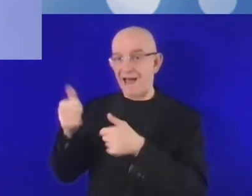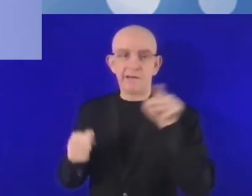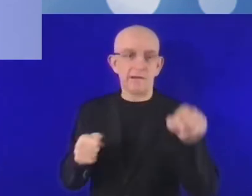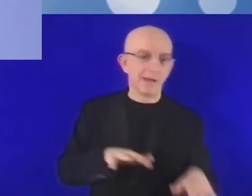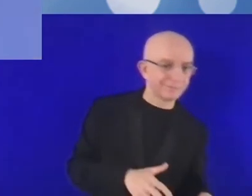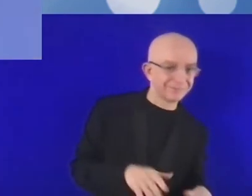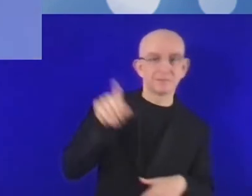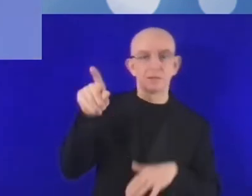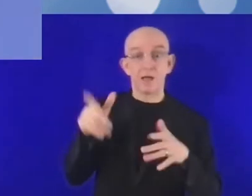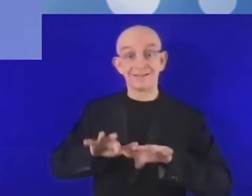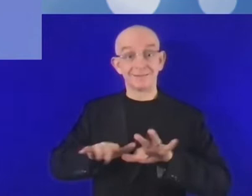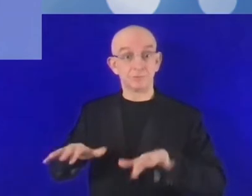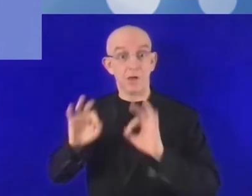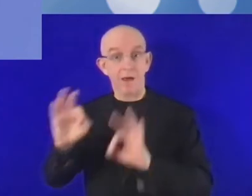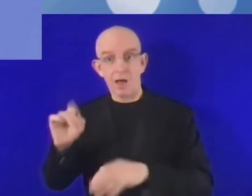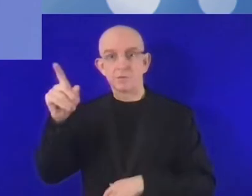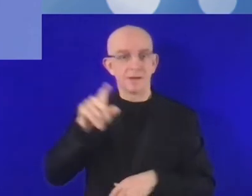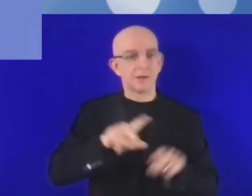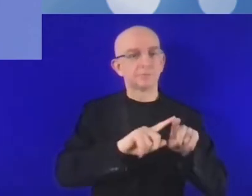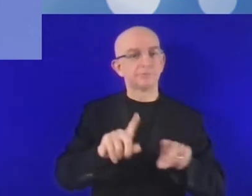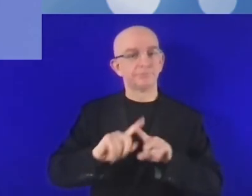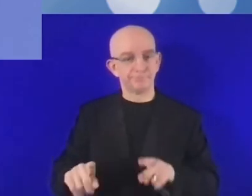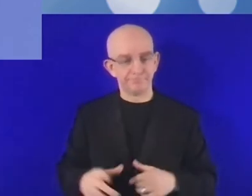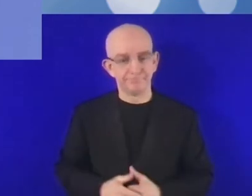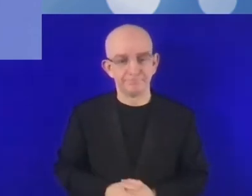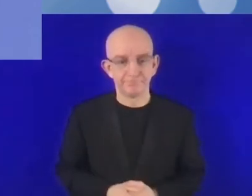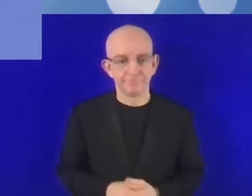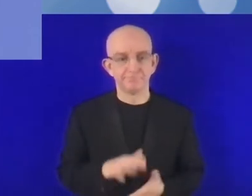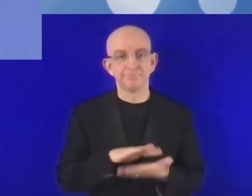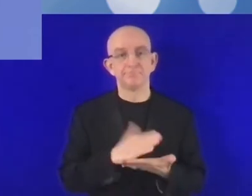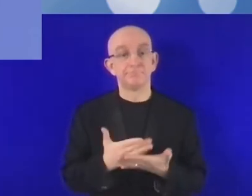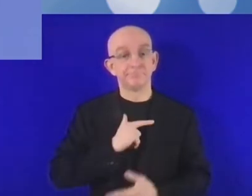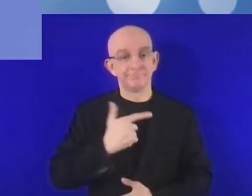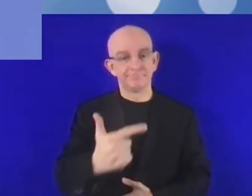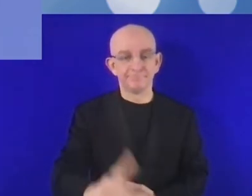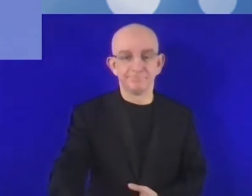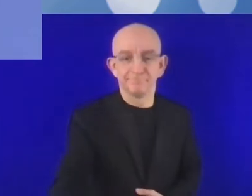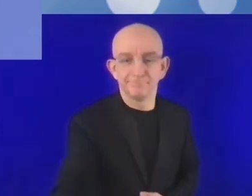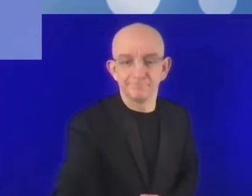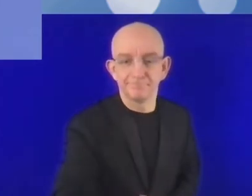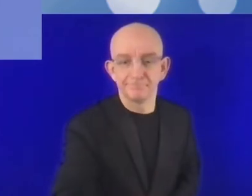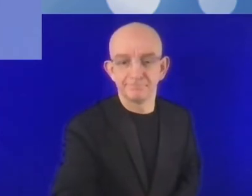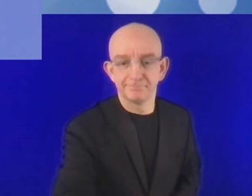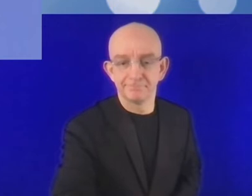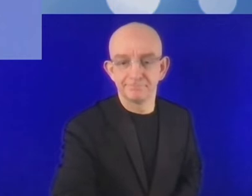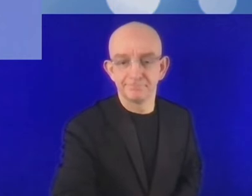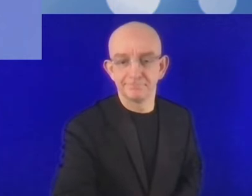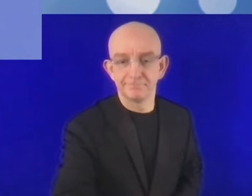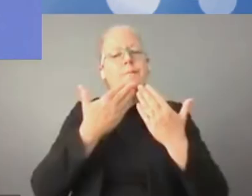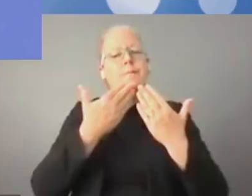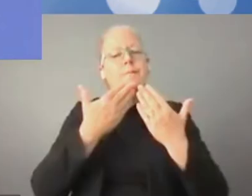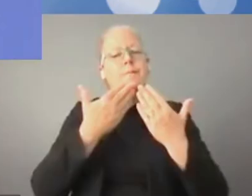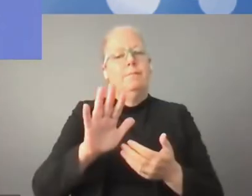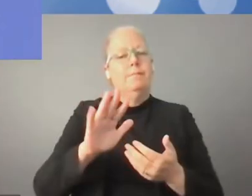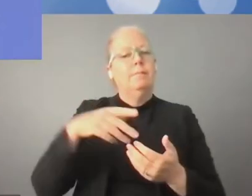thank you mr president it was a really very interesting perspective from the european investment bank also touching a bit of the